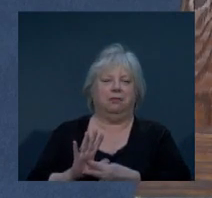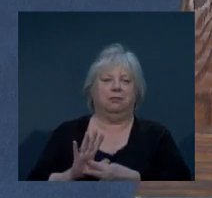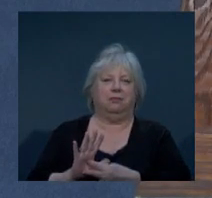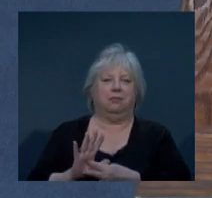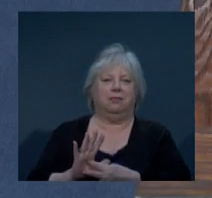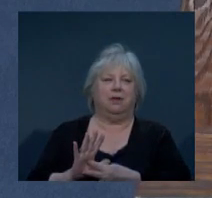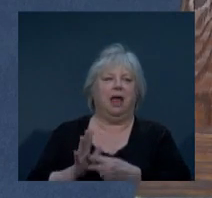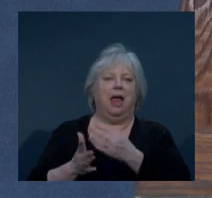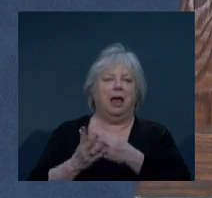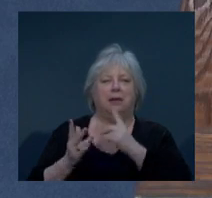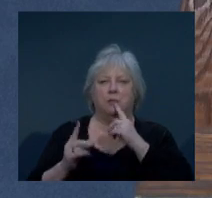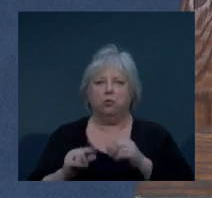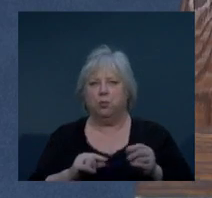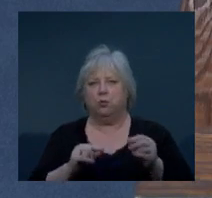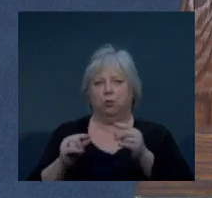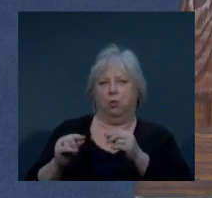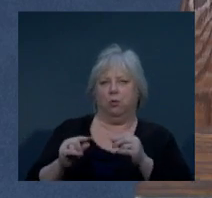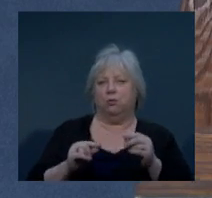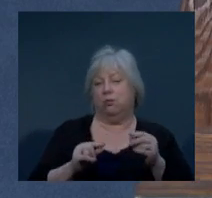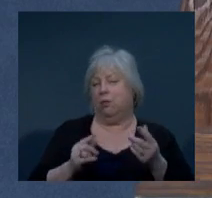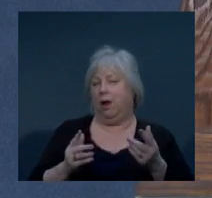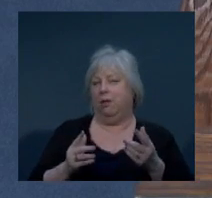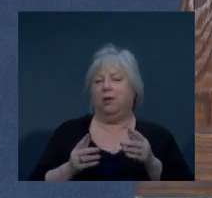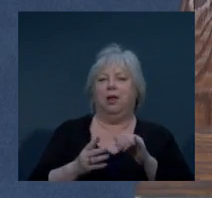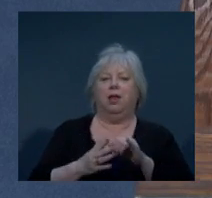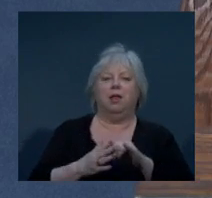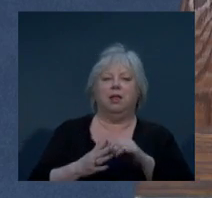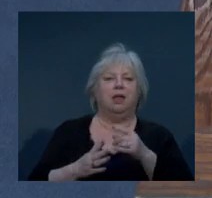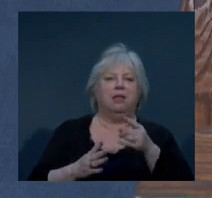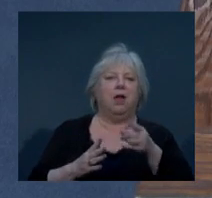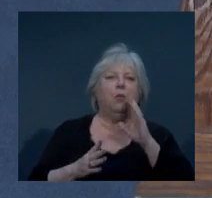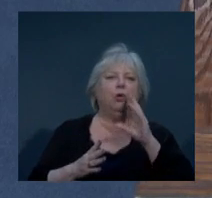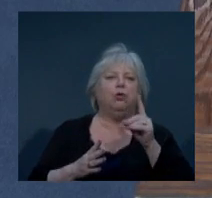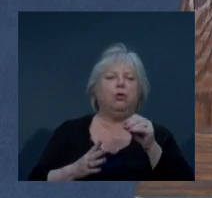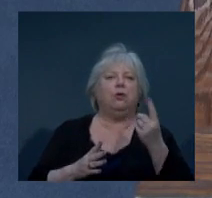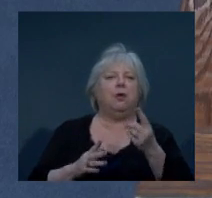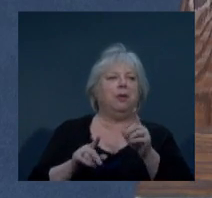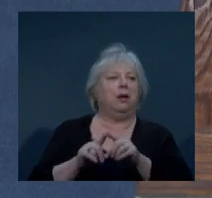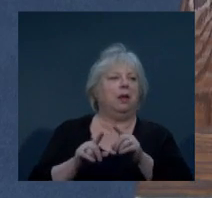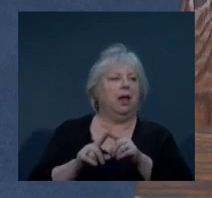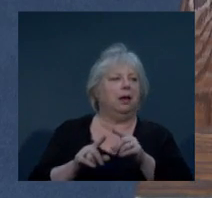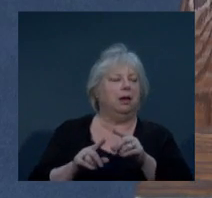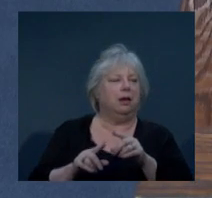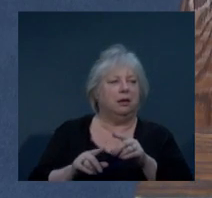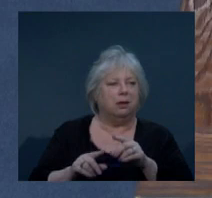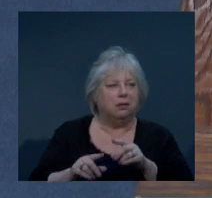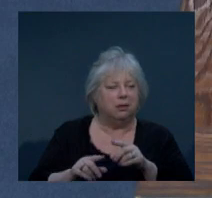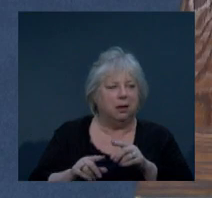and there are some rumors going around that they're going to do something like Topgolf.